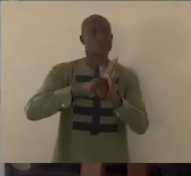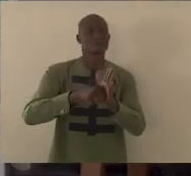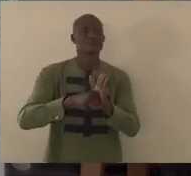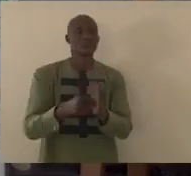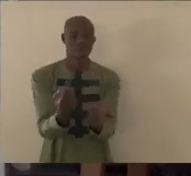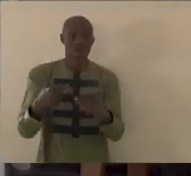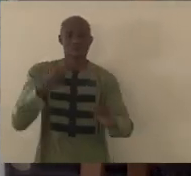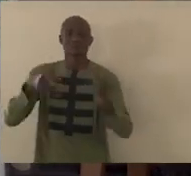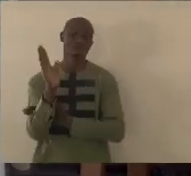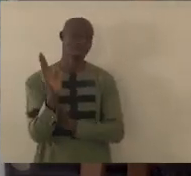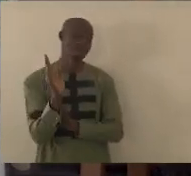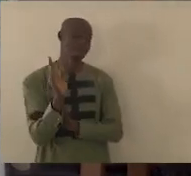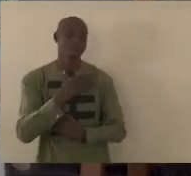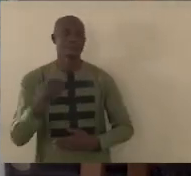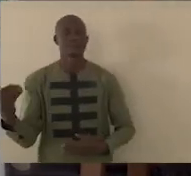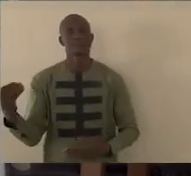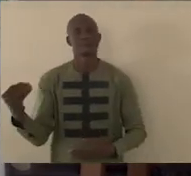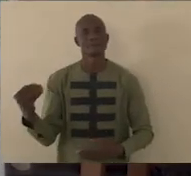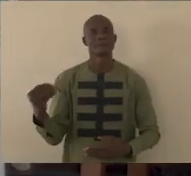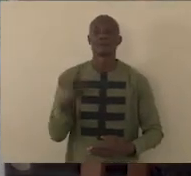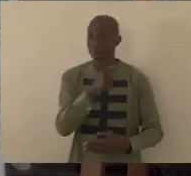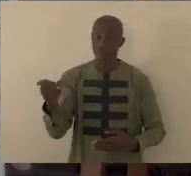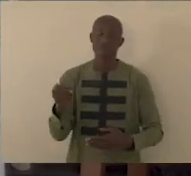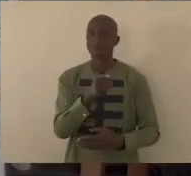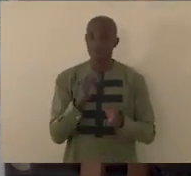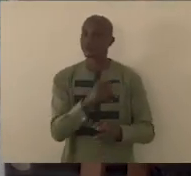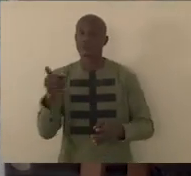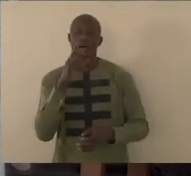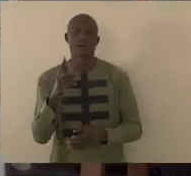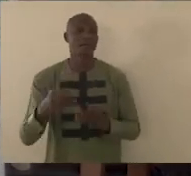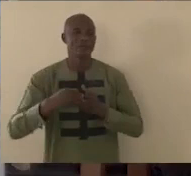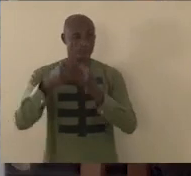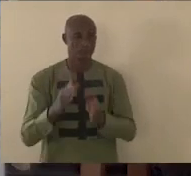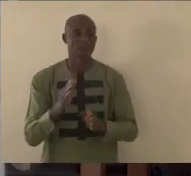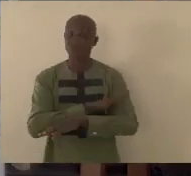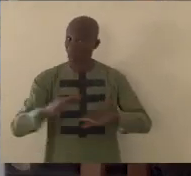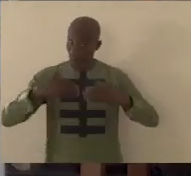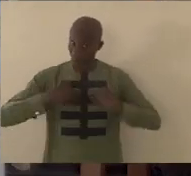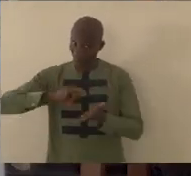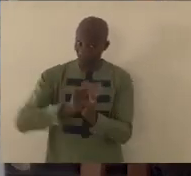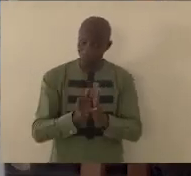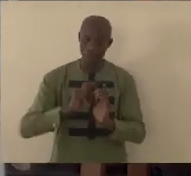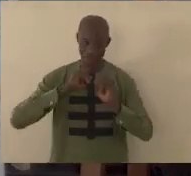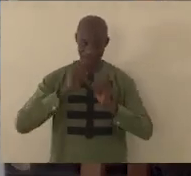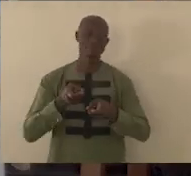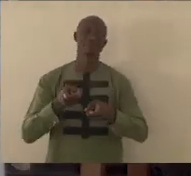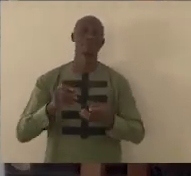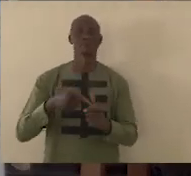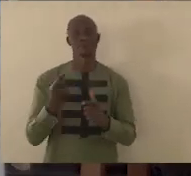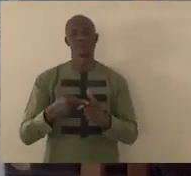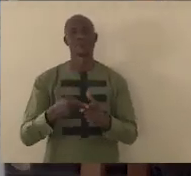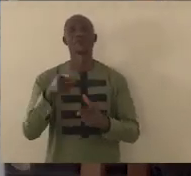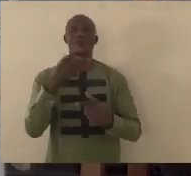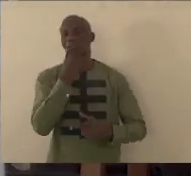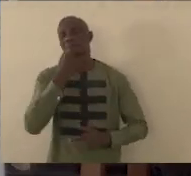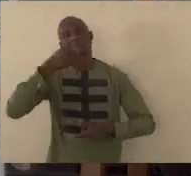leadership comes from God. And if you are a leader without having those gifts, then you